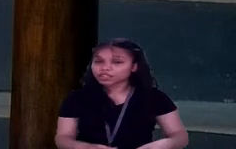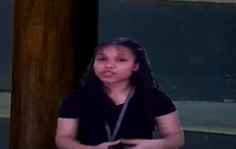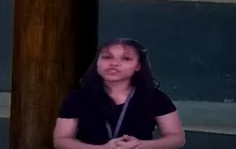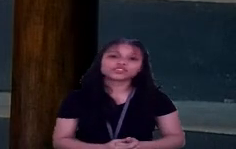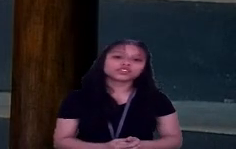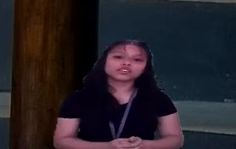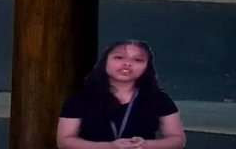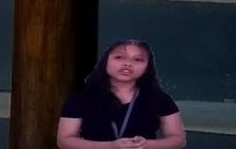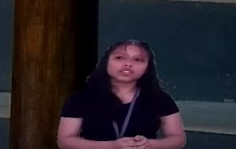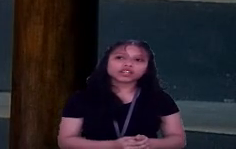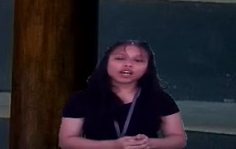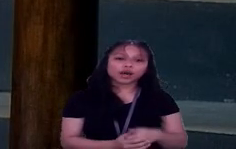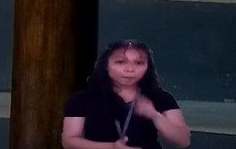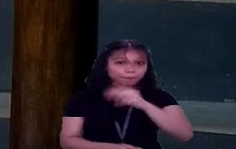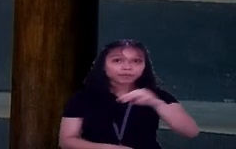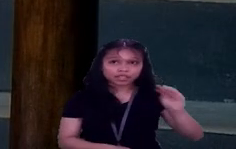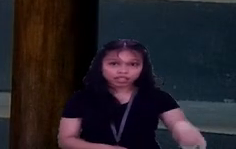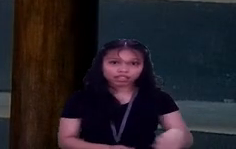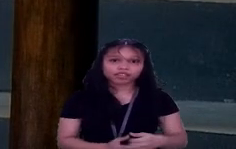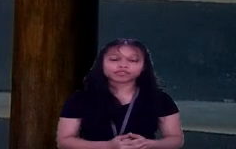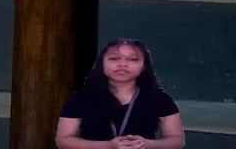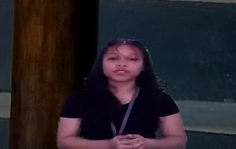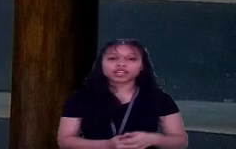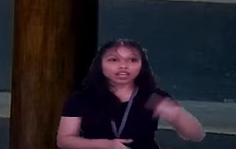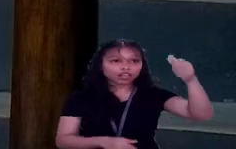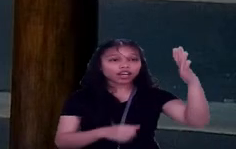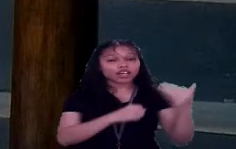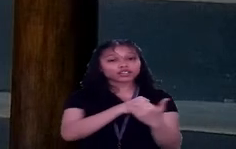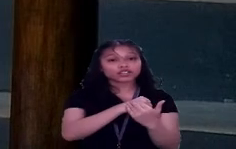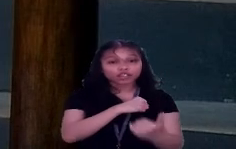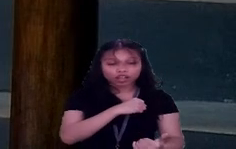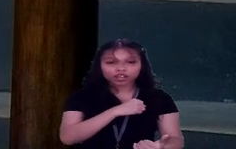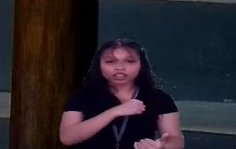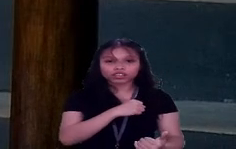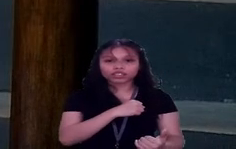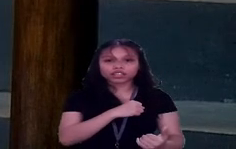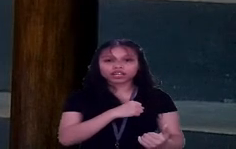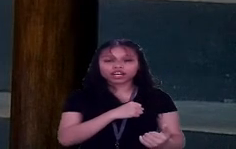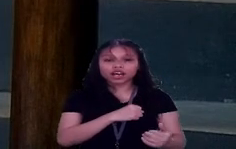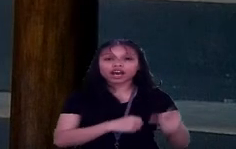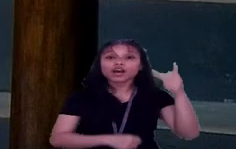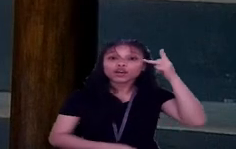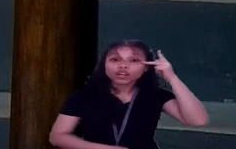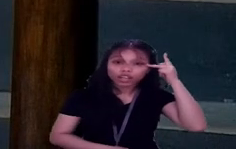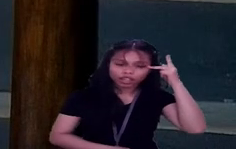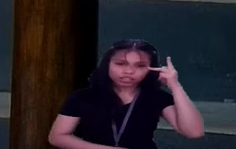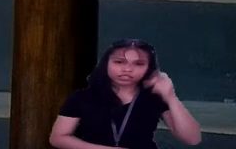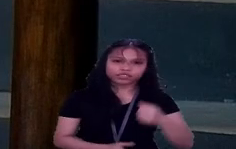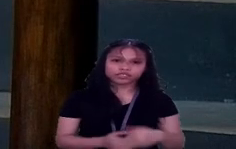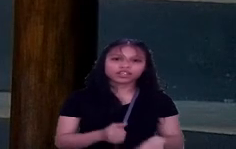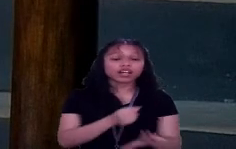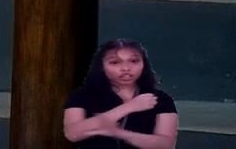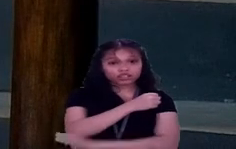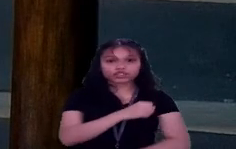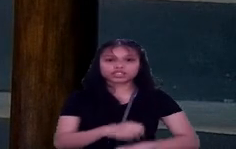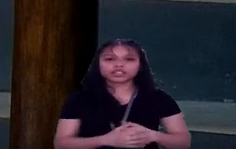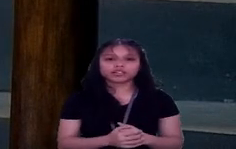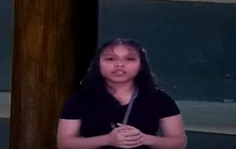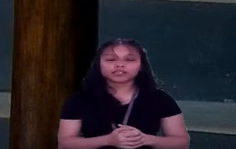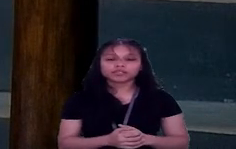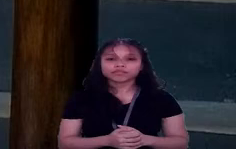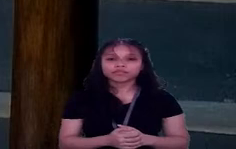3 courses there in Bethany alone. And the Lord called me to this country of Korea, which is particularly there on